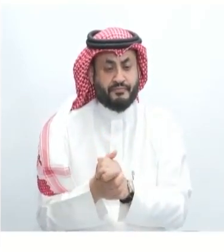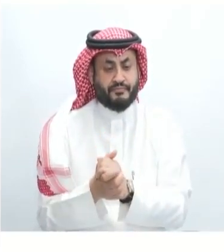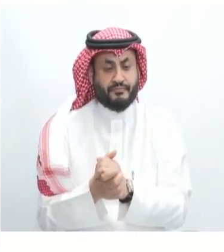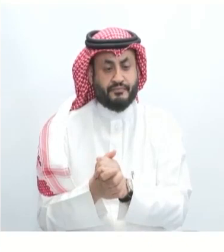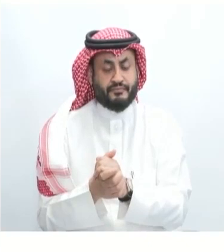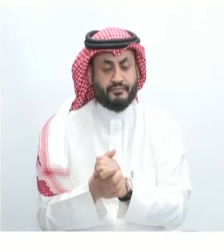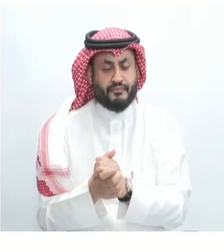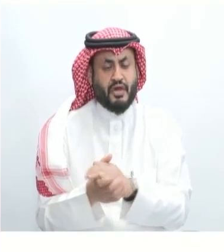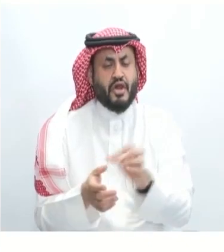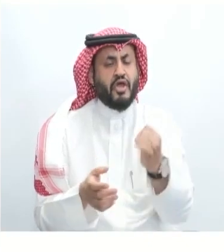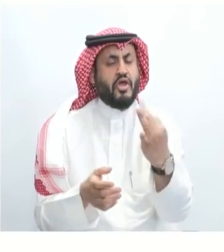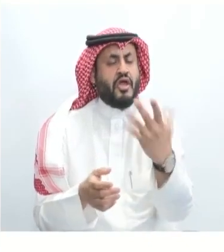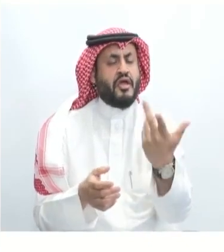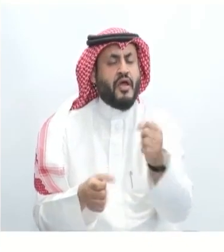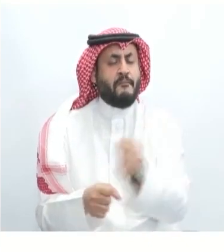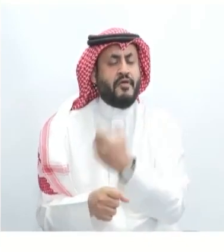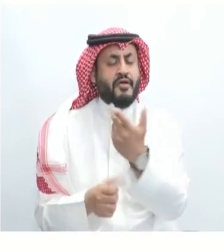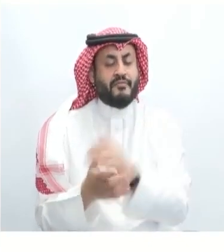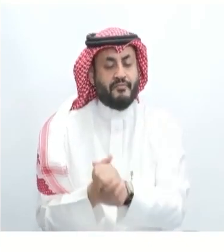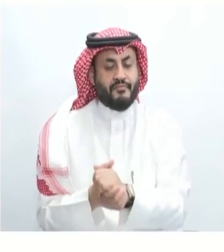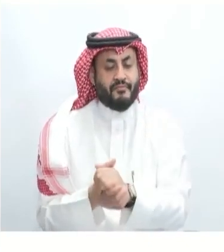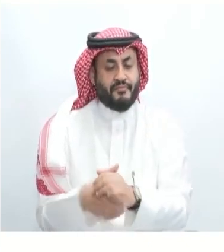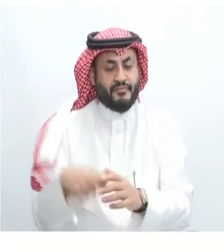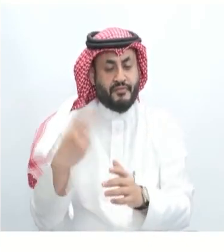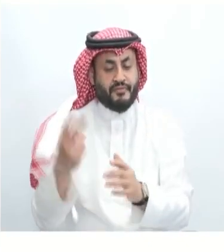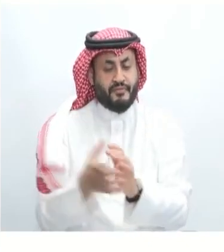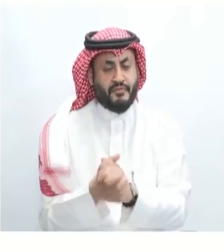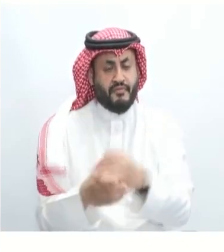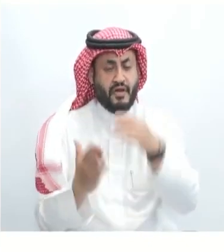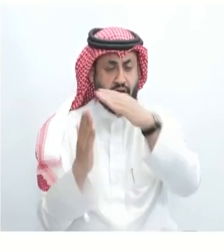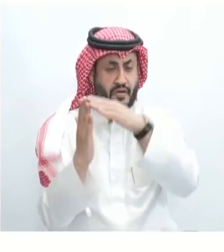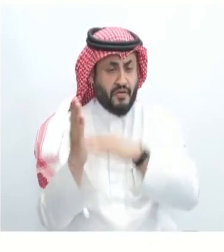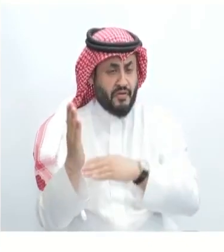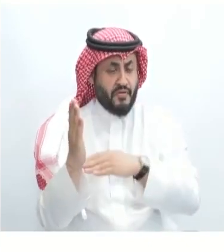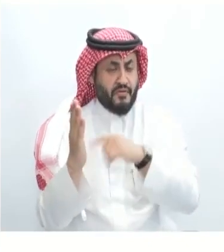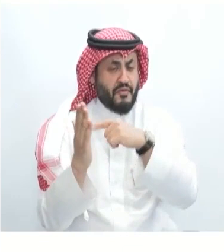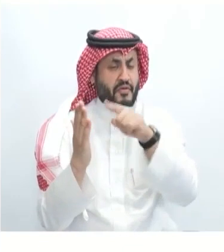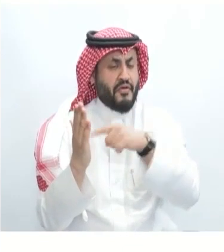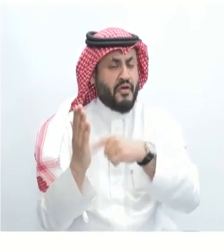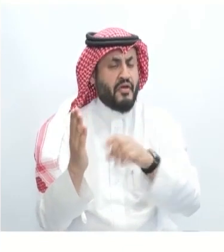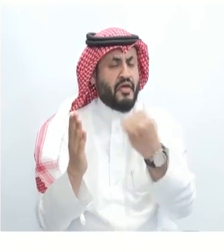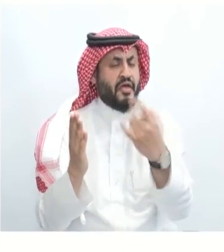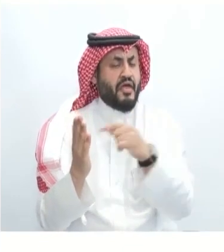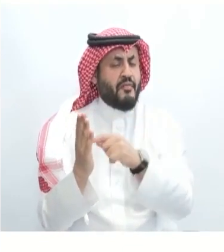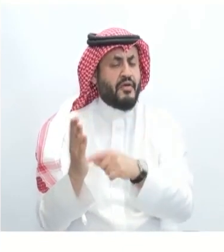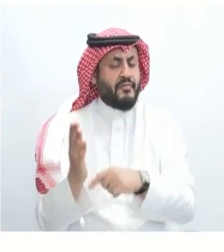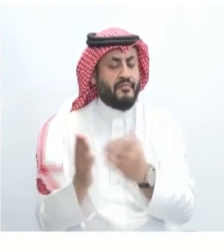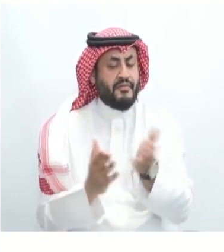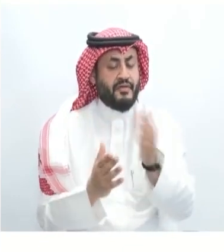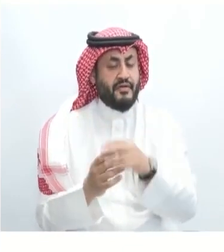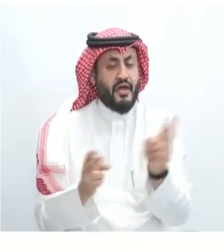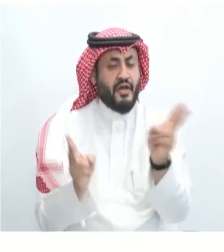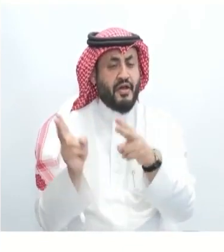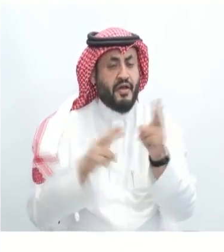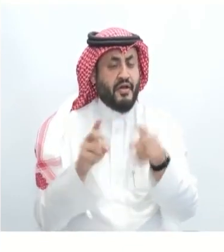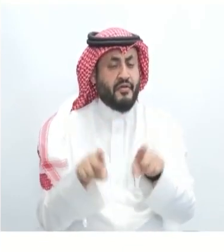the frequency markers and do the questionnaire to add up the total score and talk to a partner